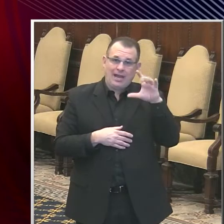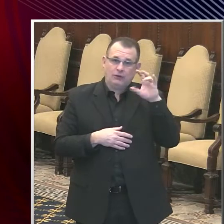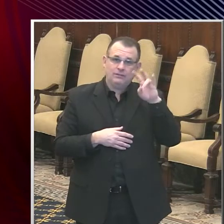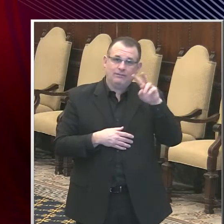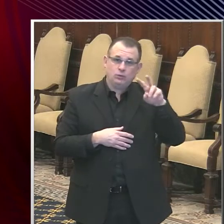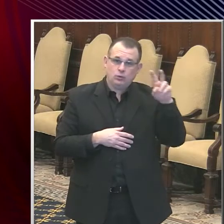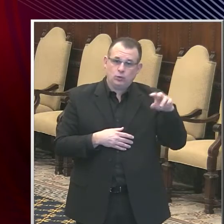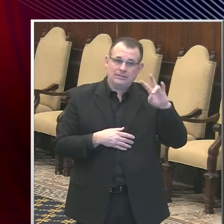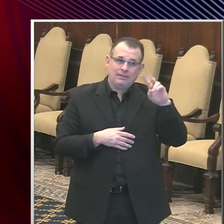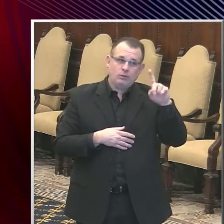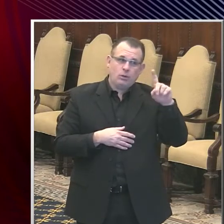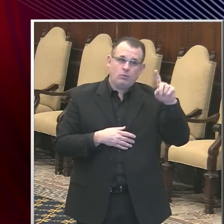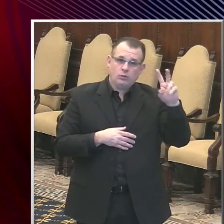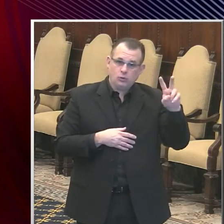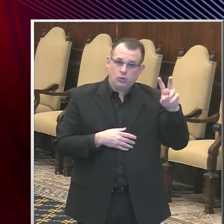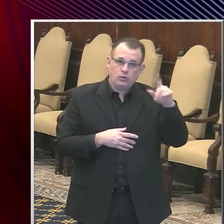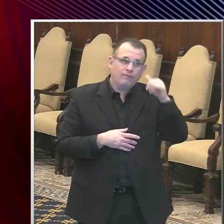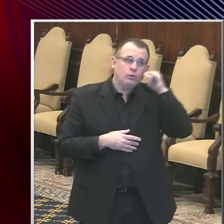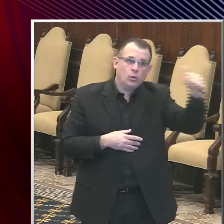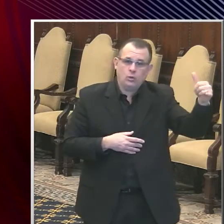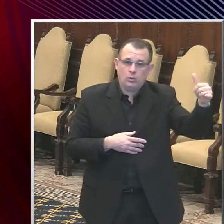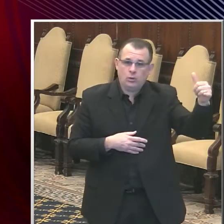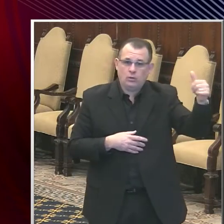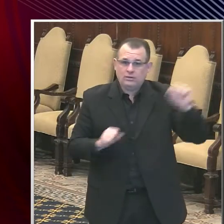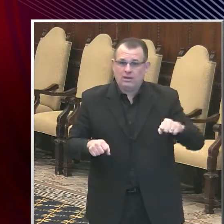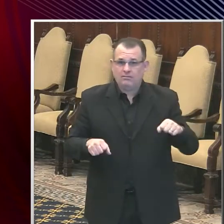1-800-722-7112. Thanks.